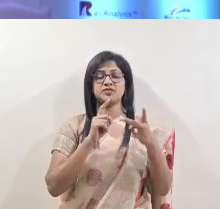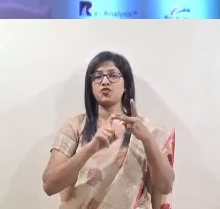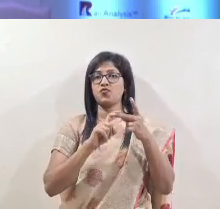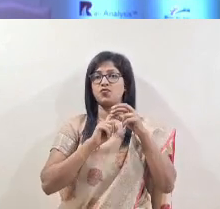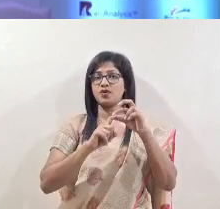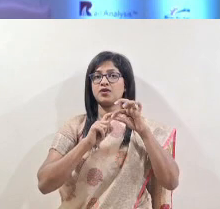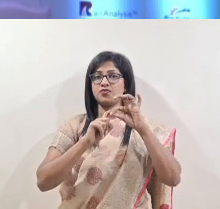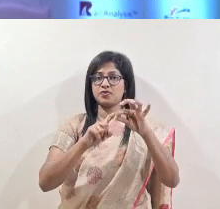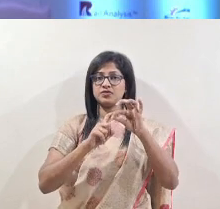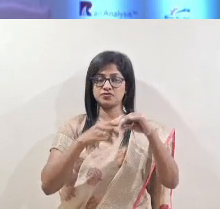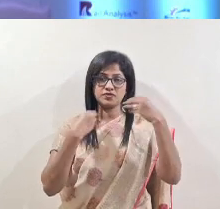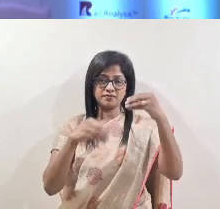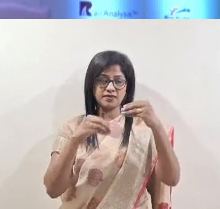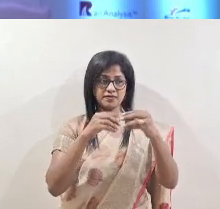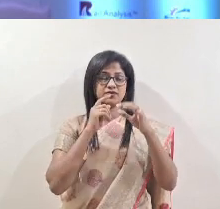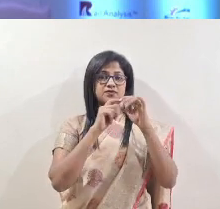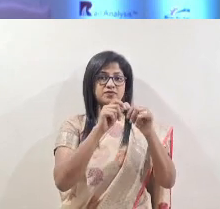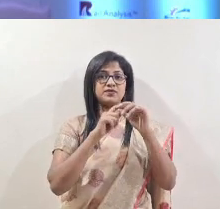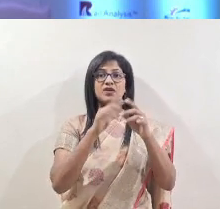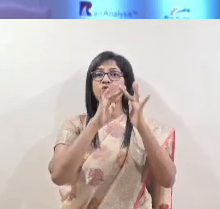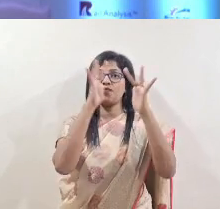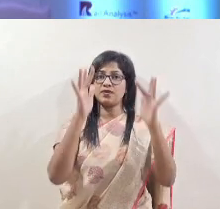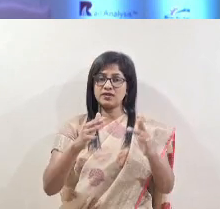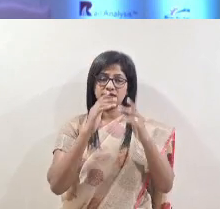was also included, which was conducted online.